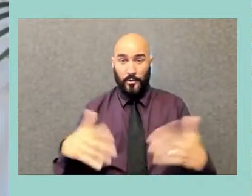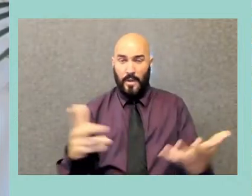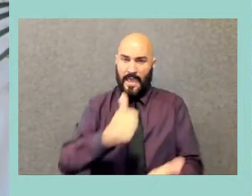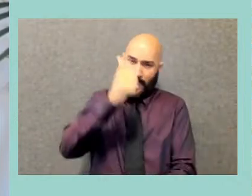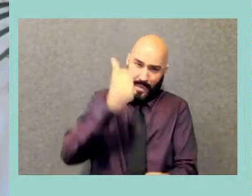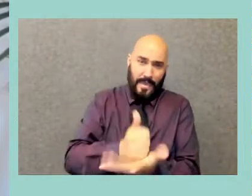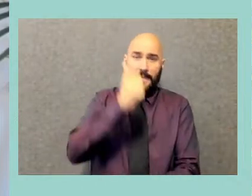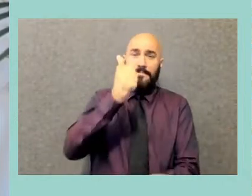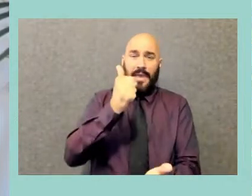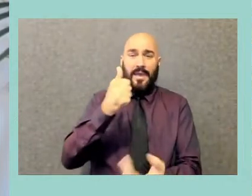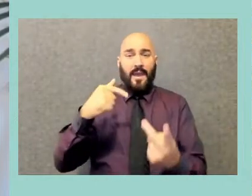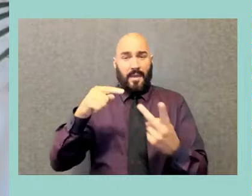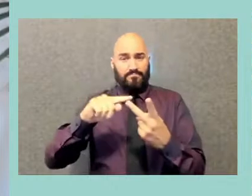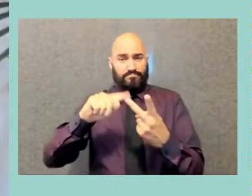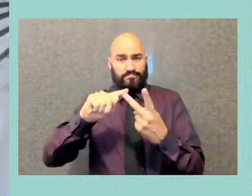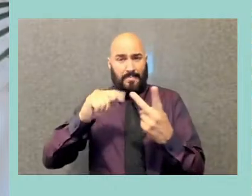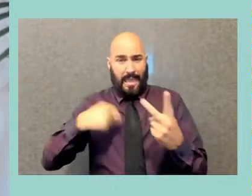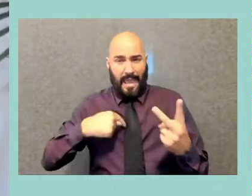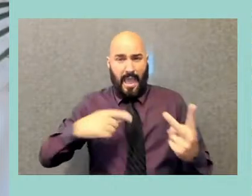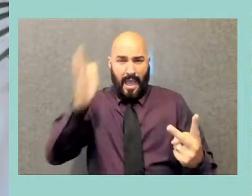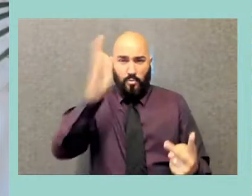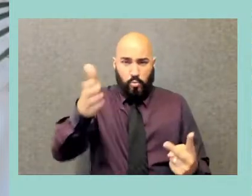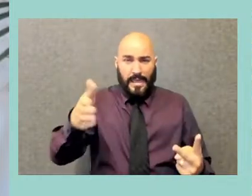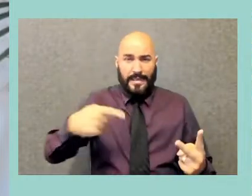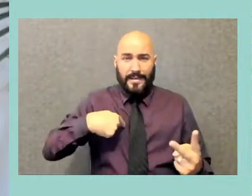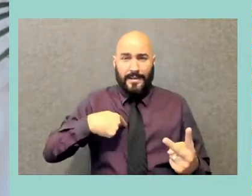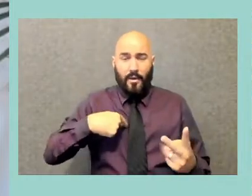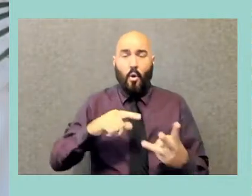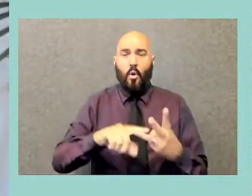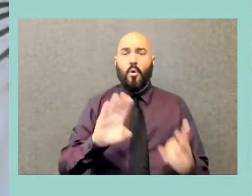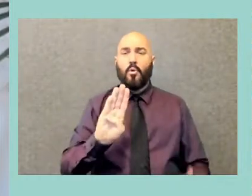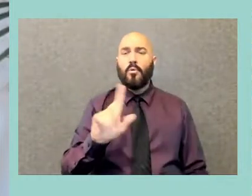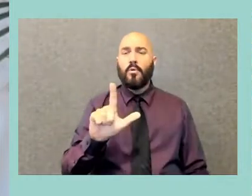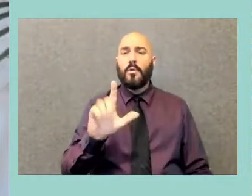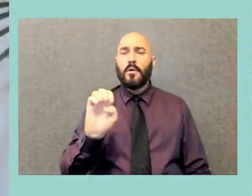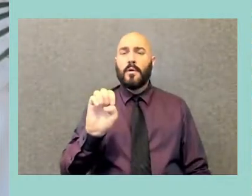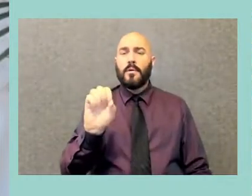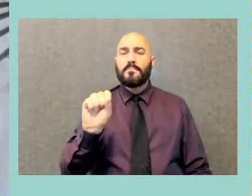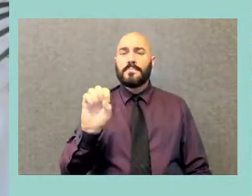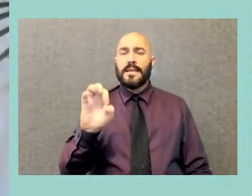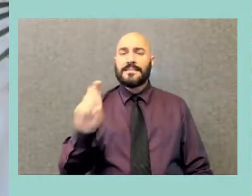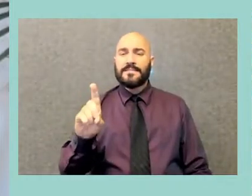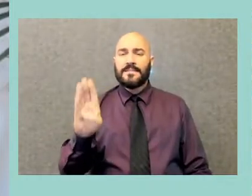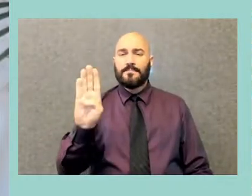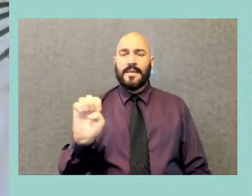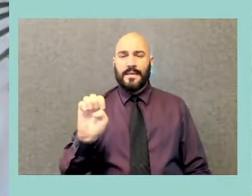blessed be, or whatever affirmation sings from your heart.